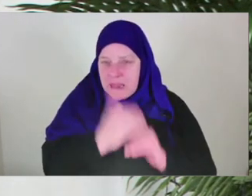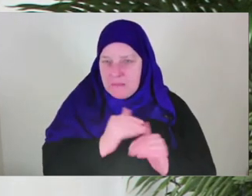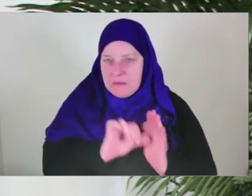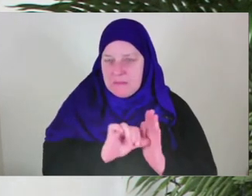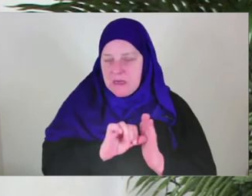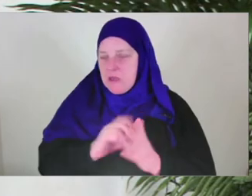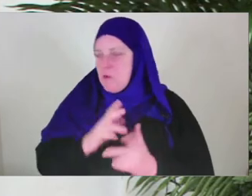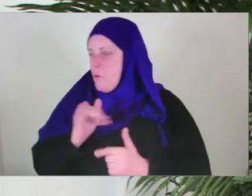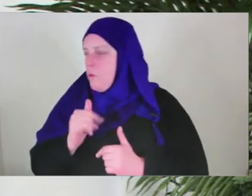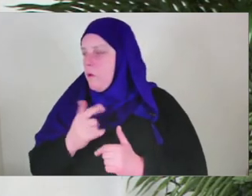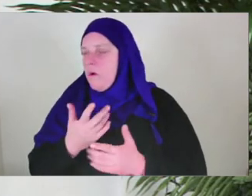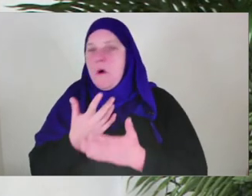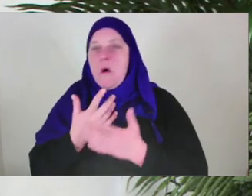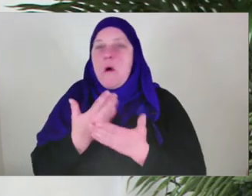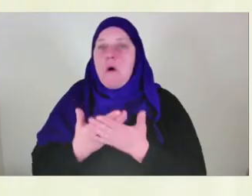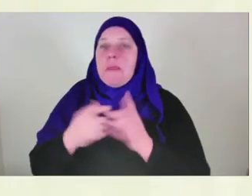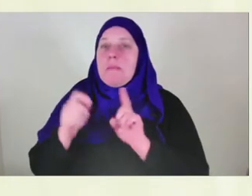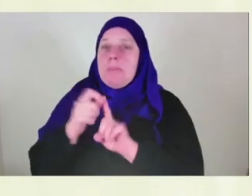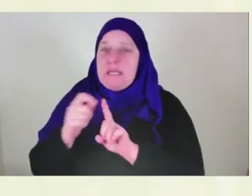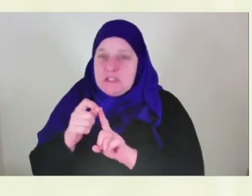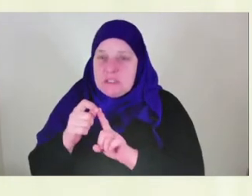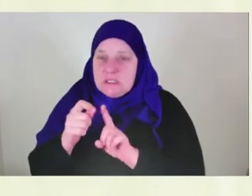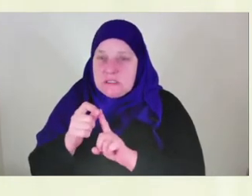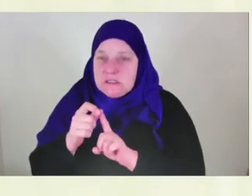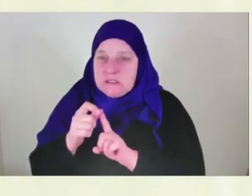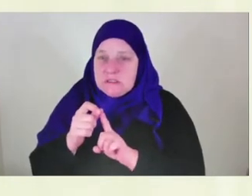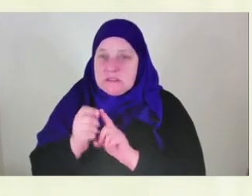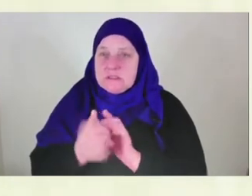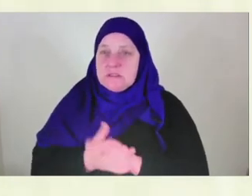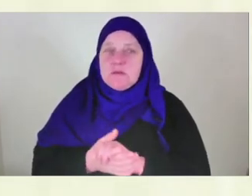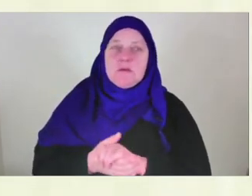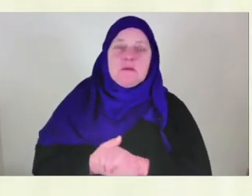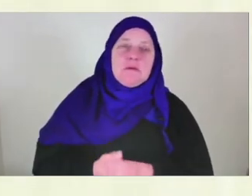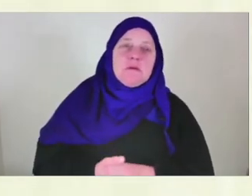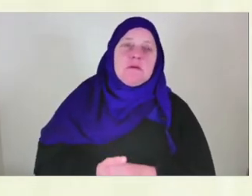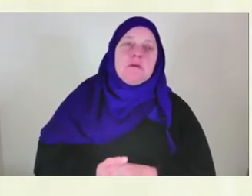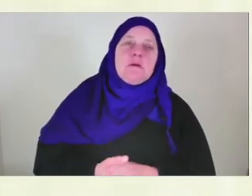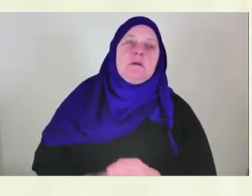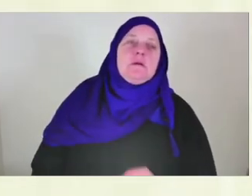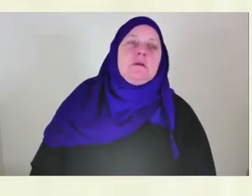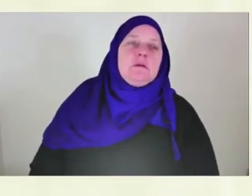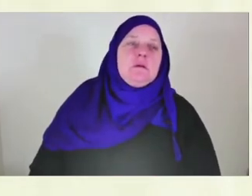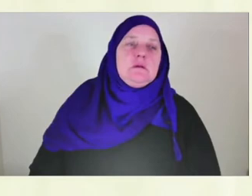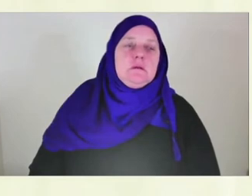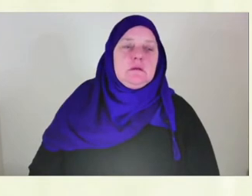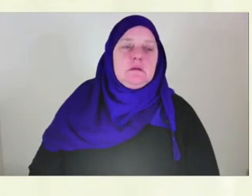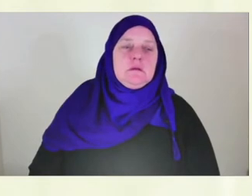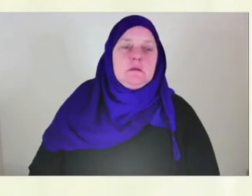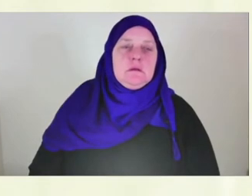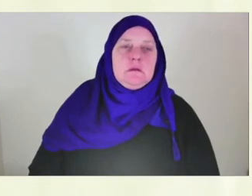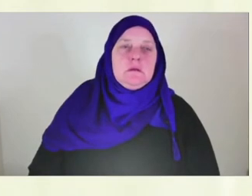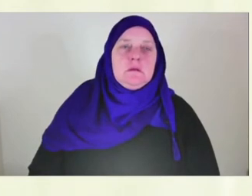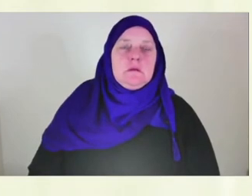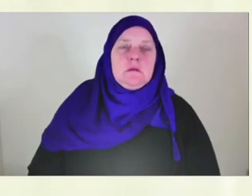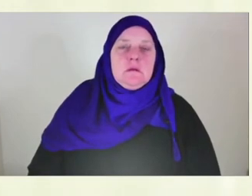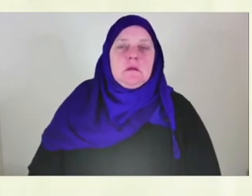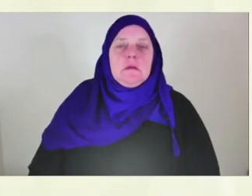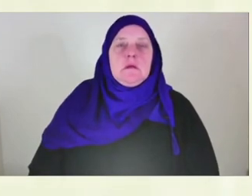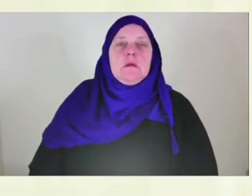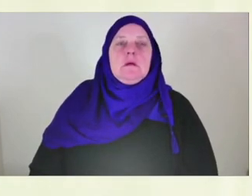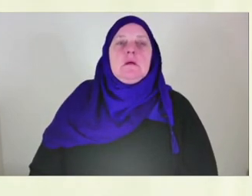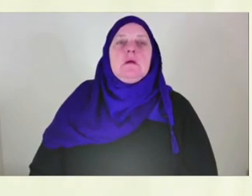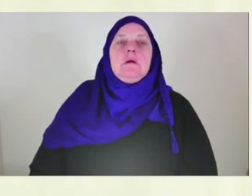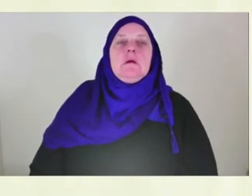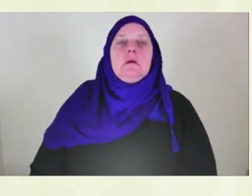What should they do in that situation? Well, firstly, Sheikh Samah the Sheikh gave one system of the one